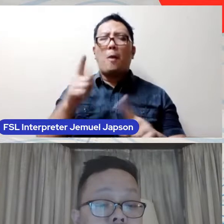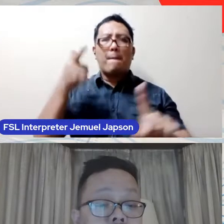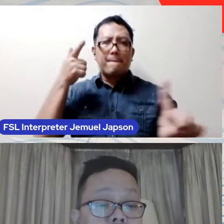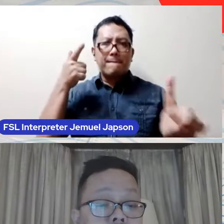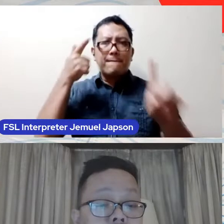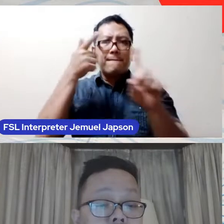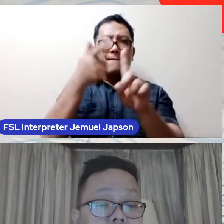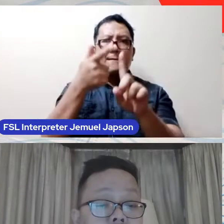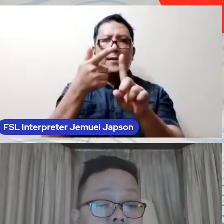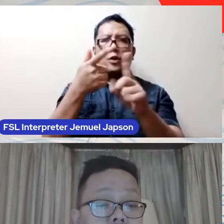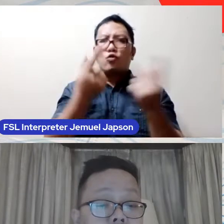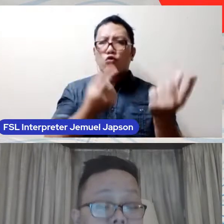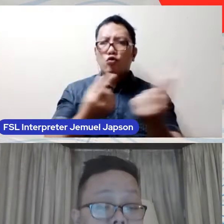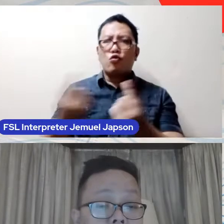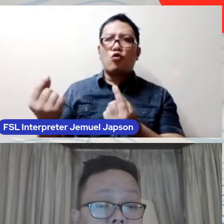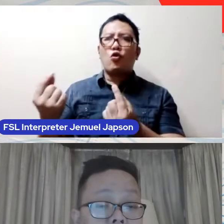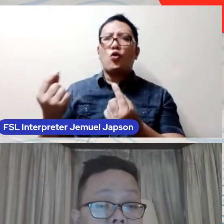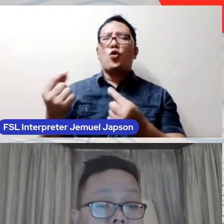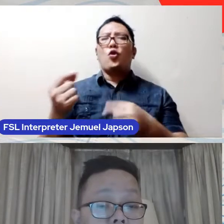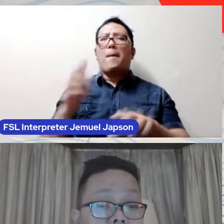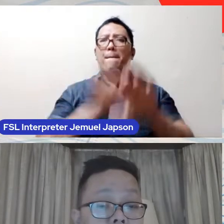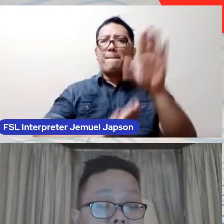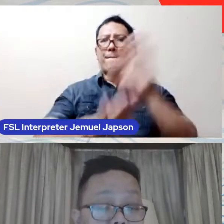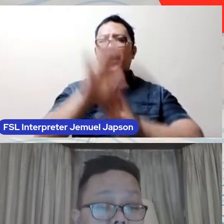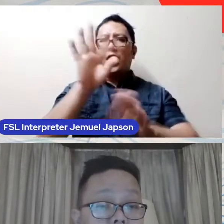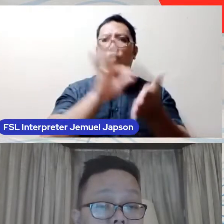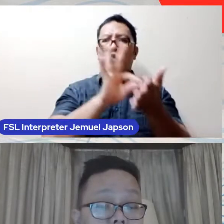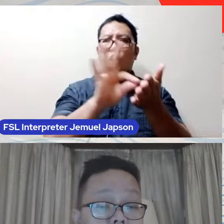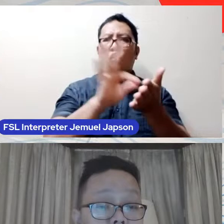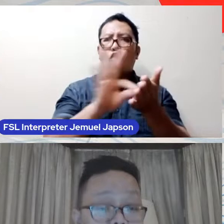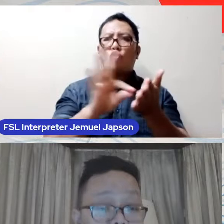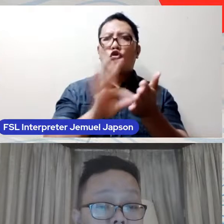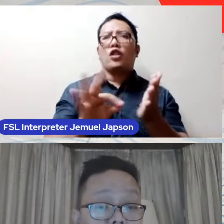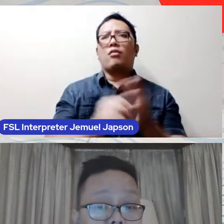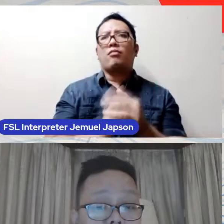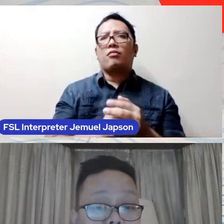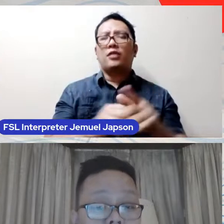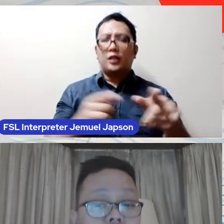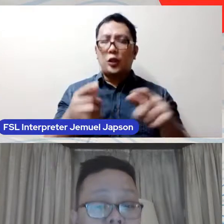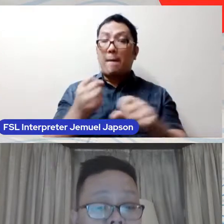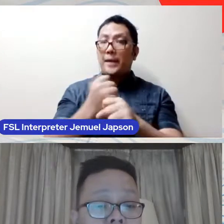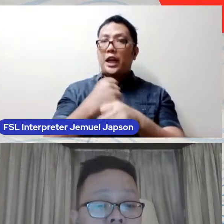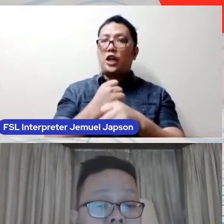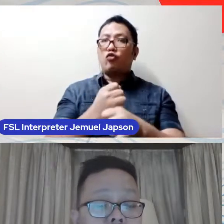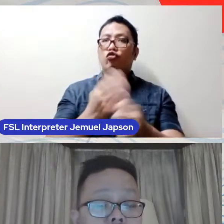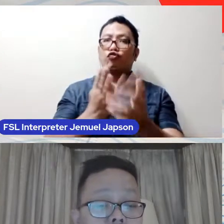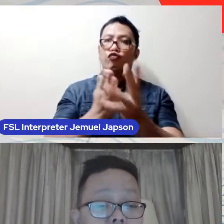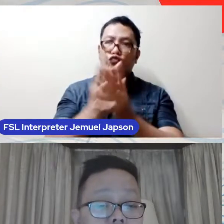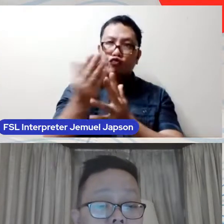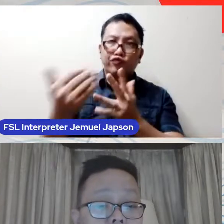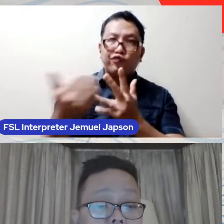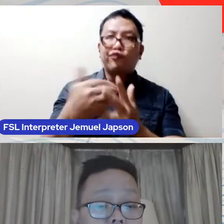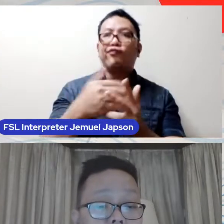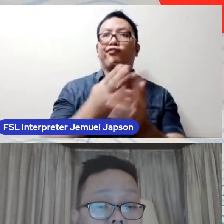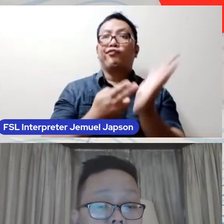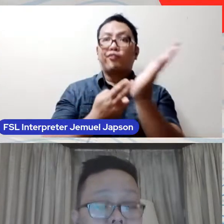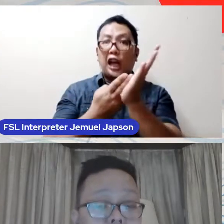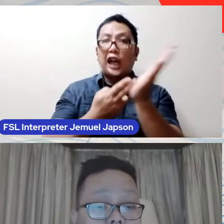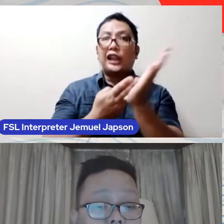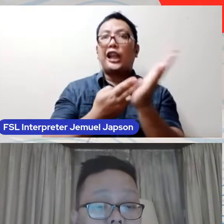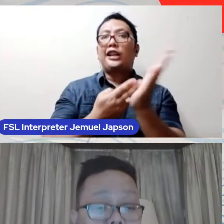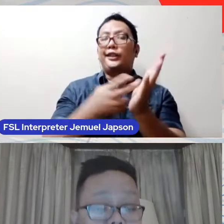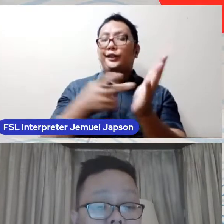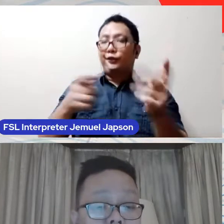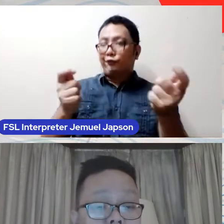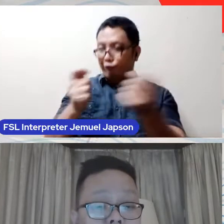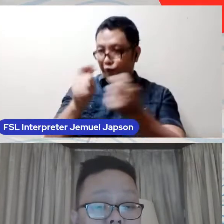po of conducting a random manual audit? Aside from what you've said, it's a transparency measure to ascertain the accuracy